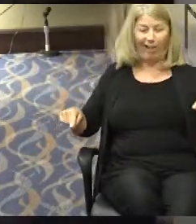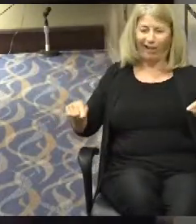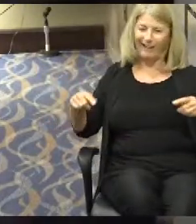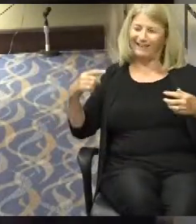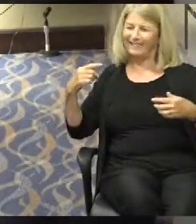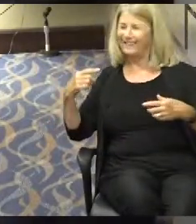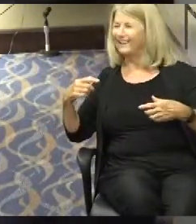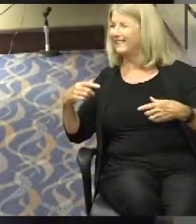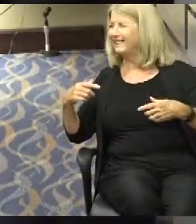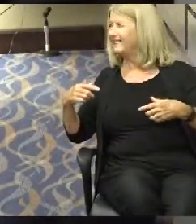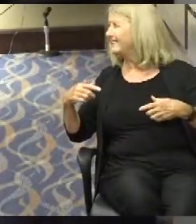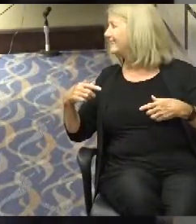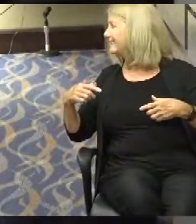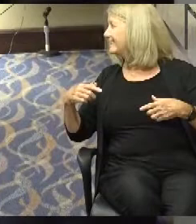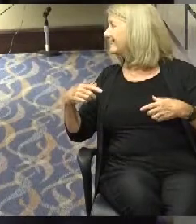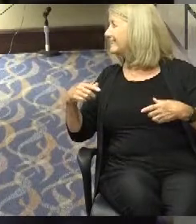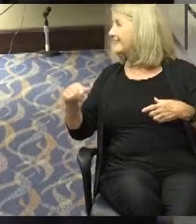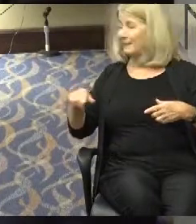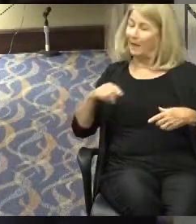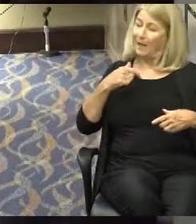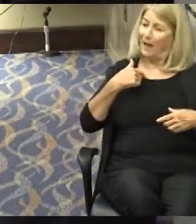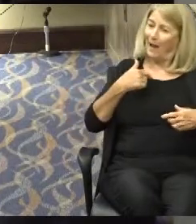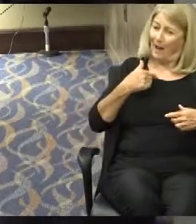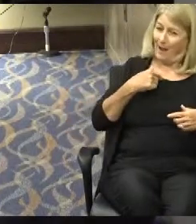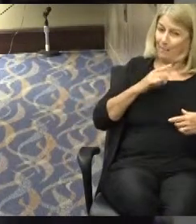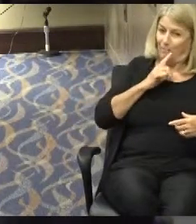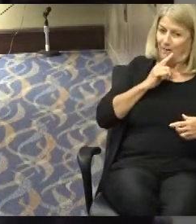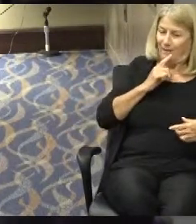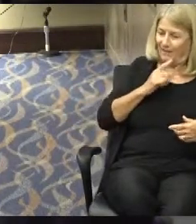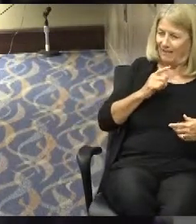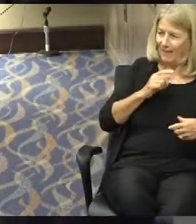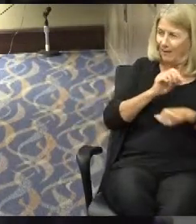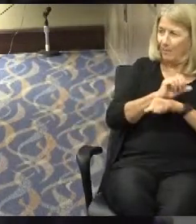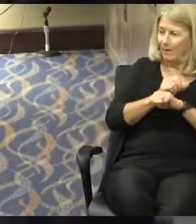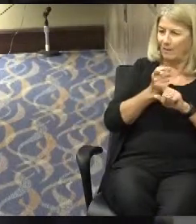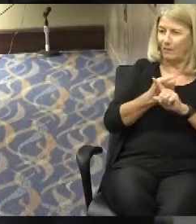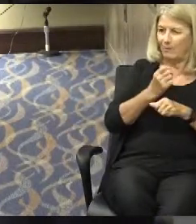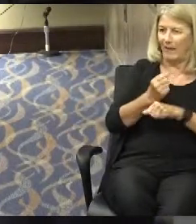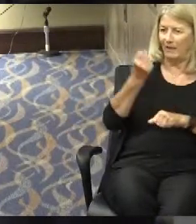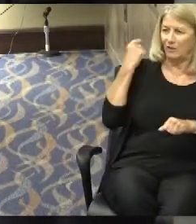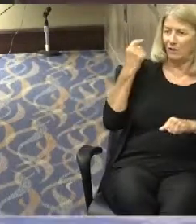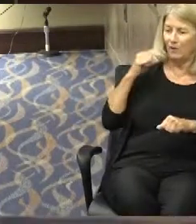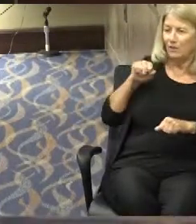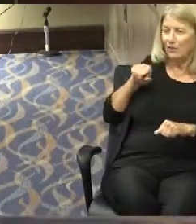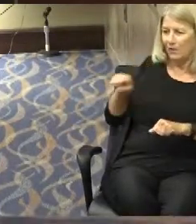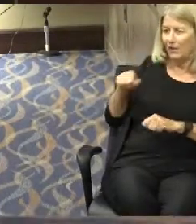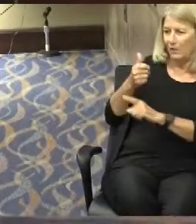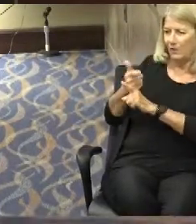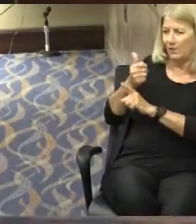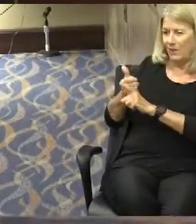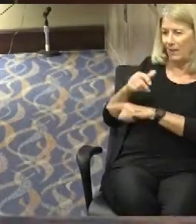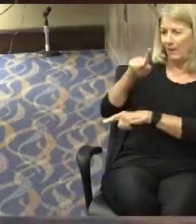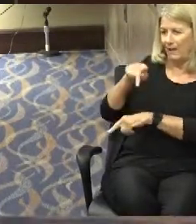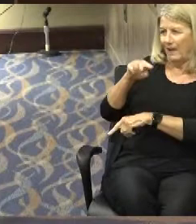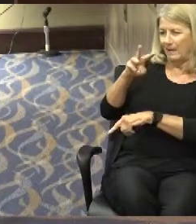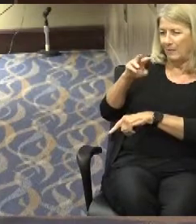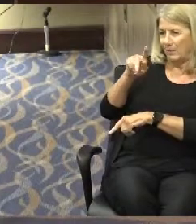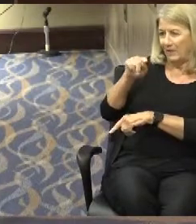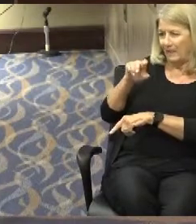I felt awful last year, I really did. You did? Yeah, but she was on KWTX and she was accepting this and talking about